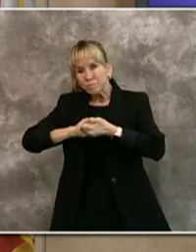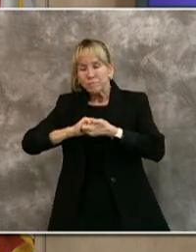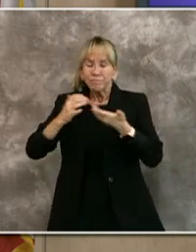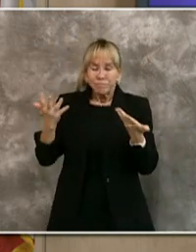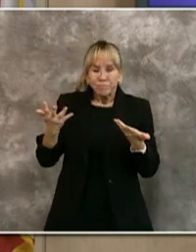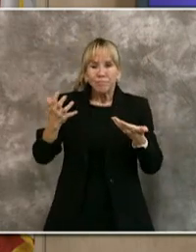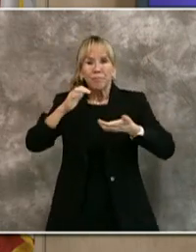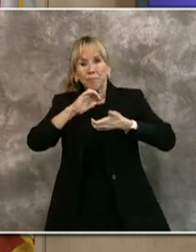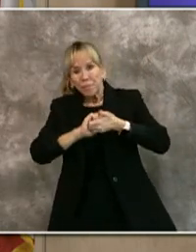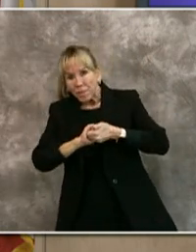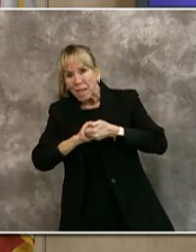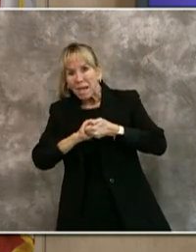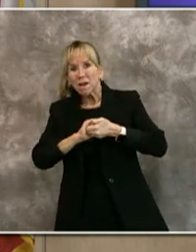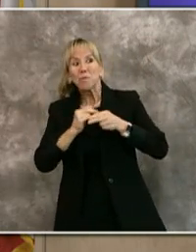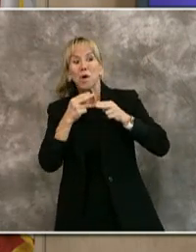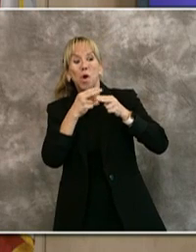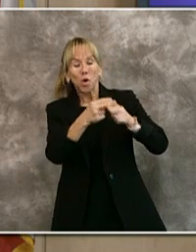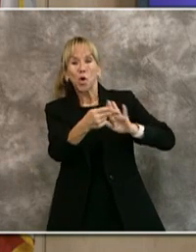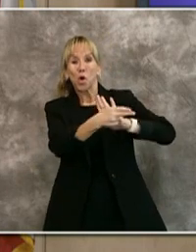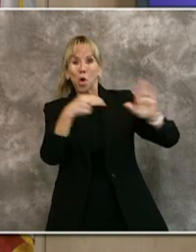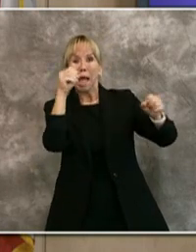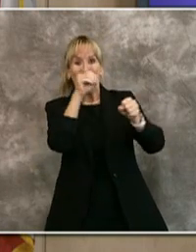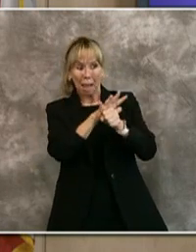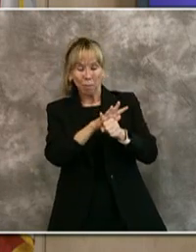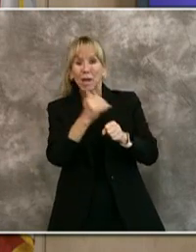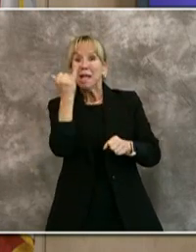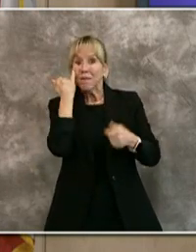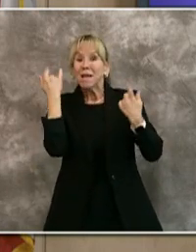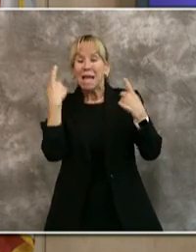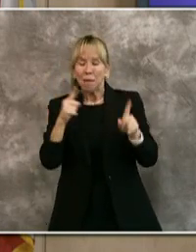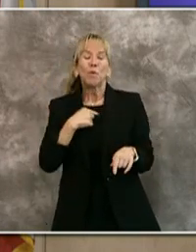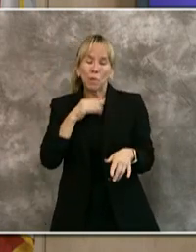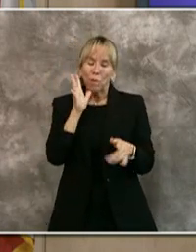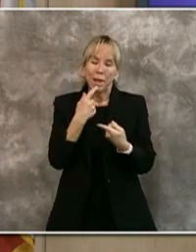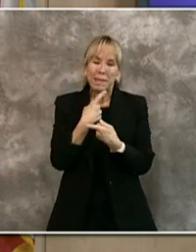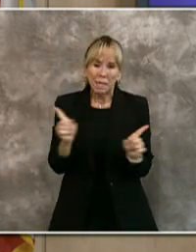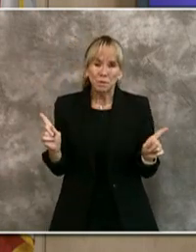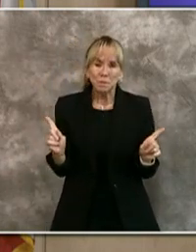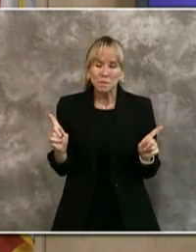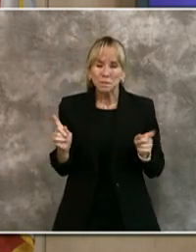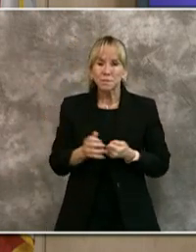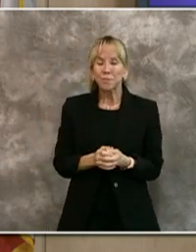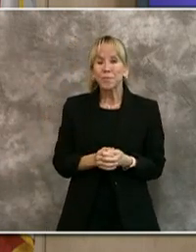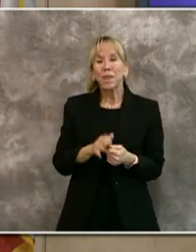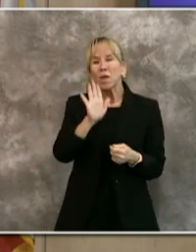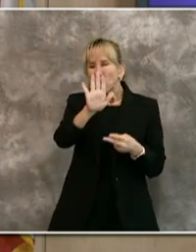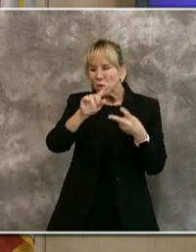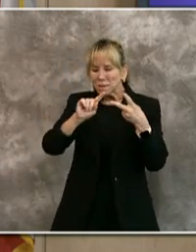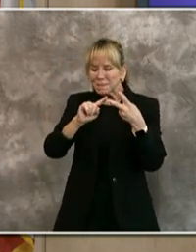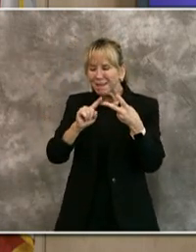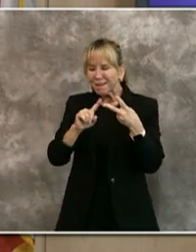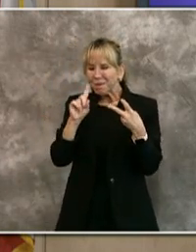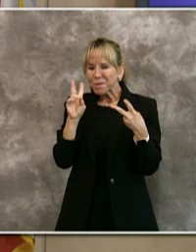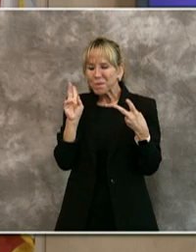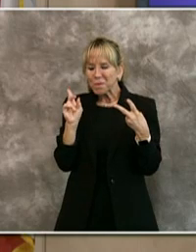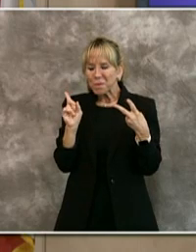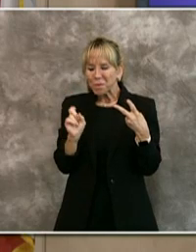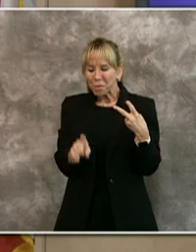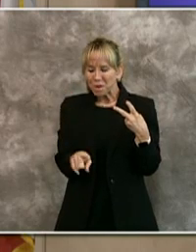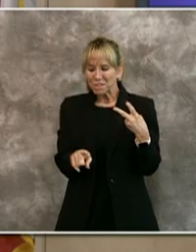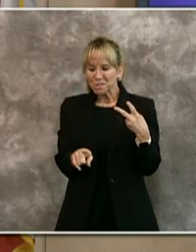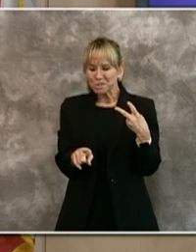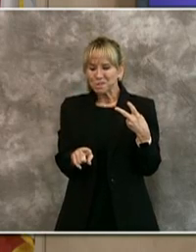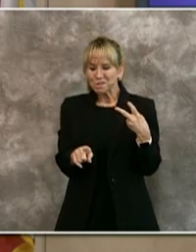analyzing them as outbreaks, well, then we will announce that. So that would be the process. And then your second question, I think, had to do